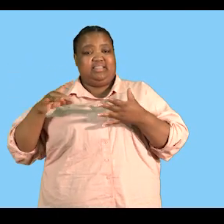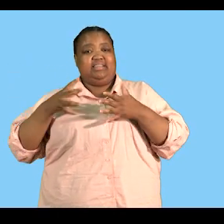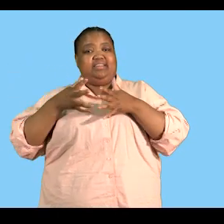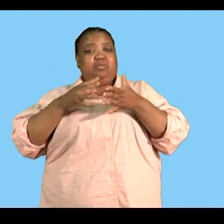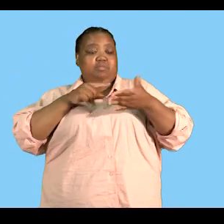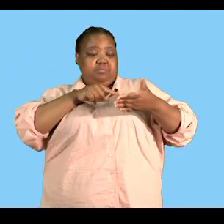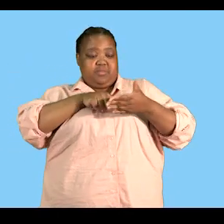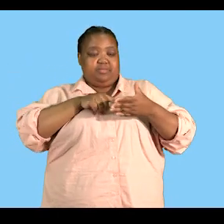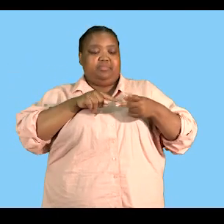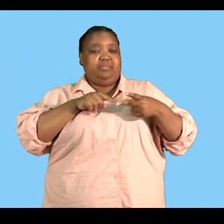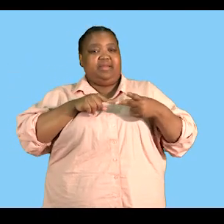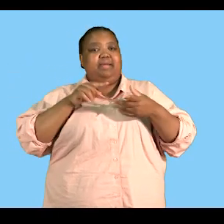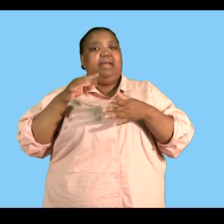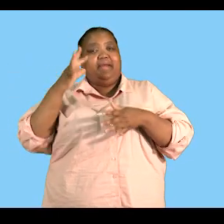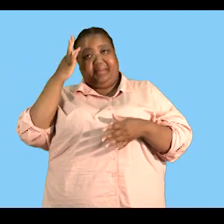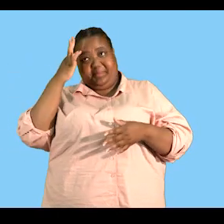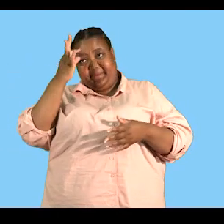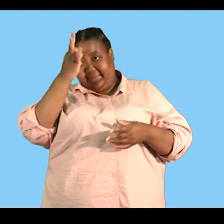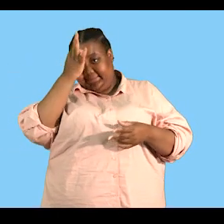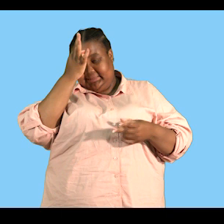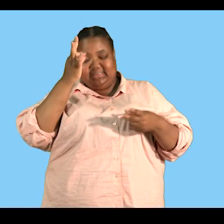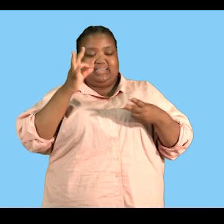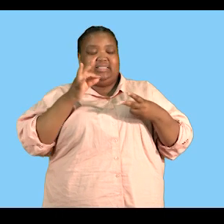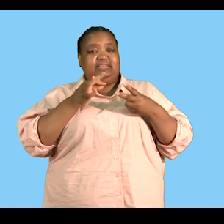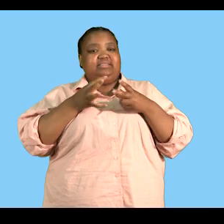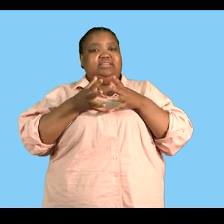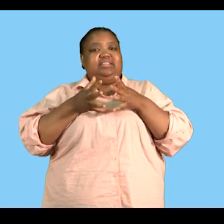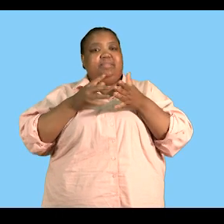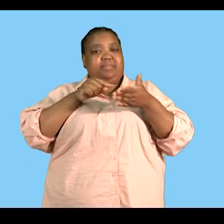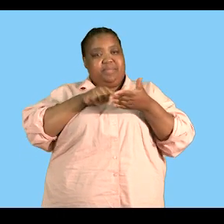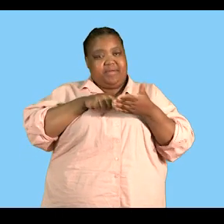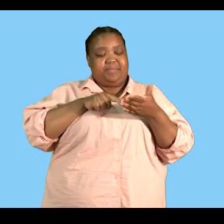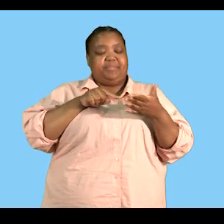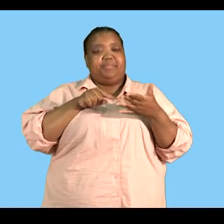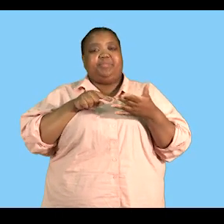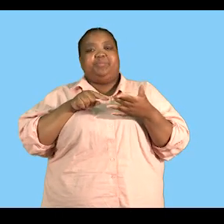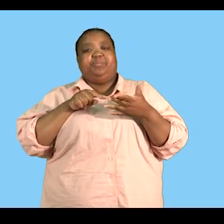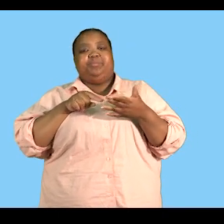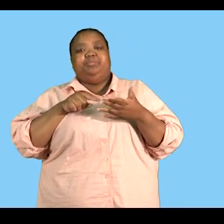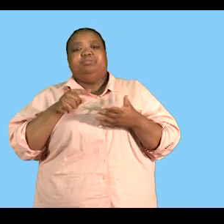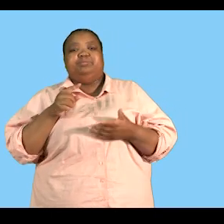and a seconds. If you use a Sharp, it will say